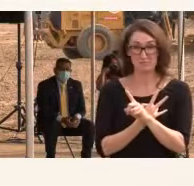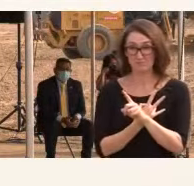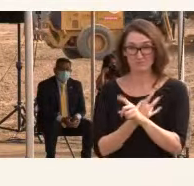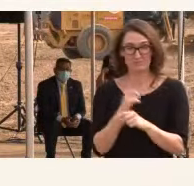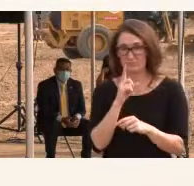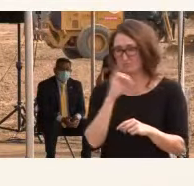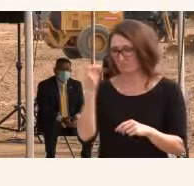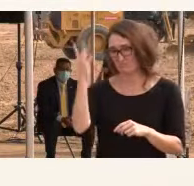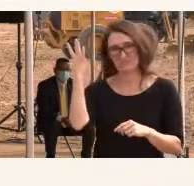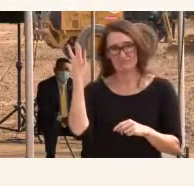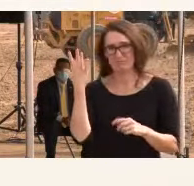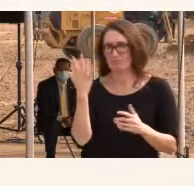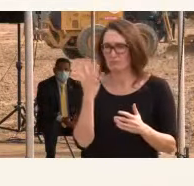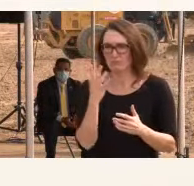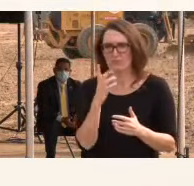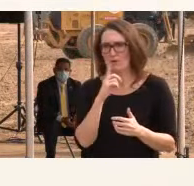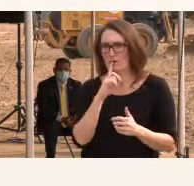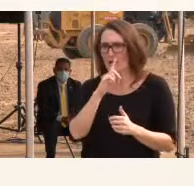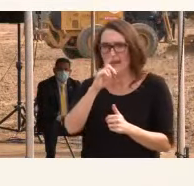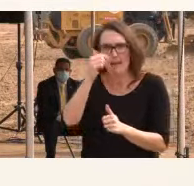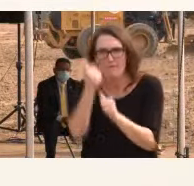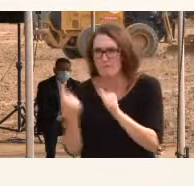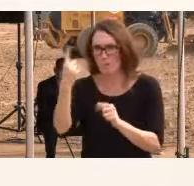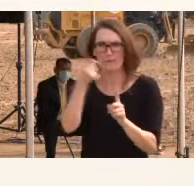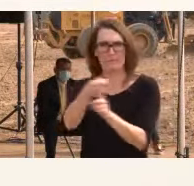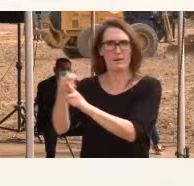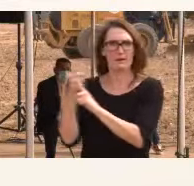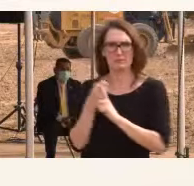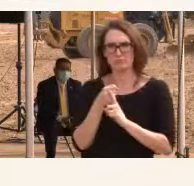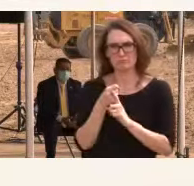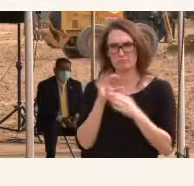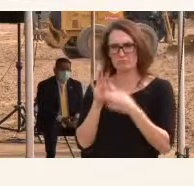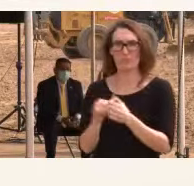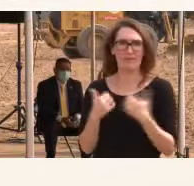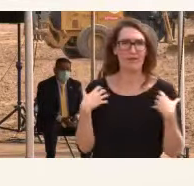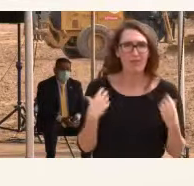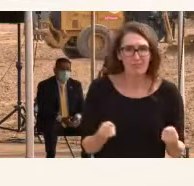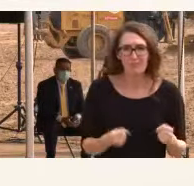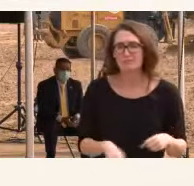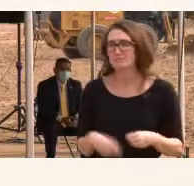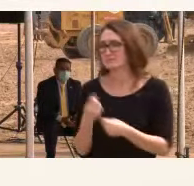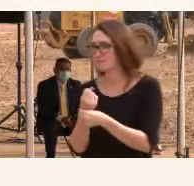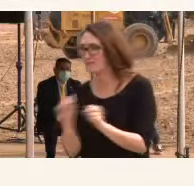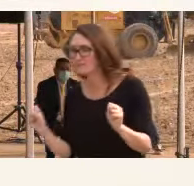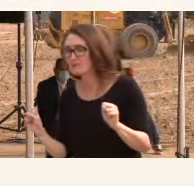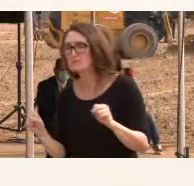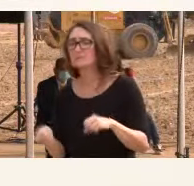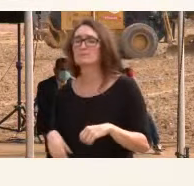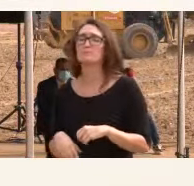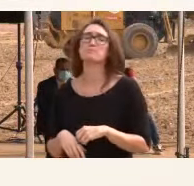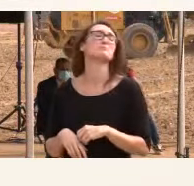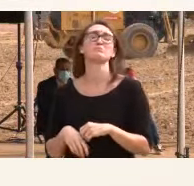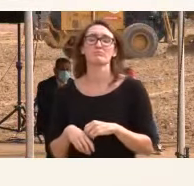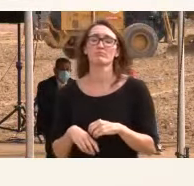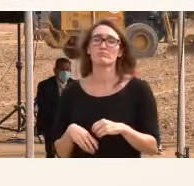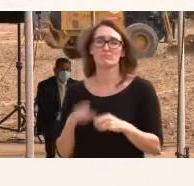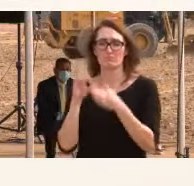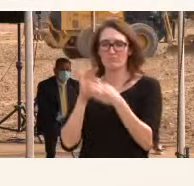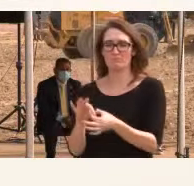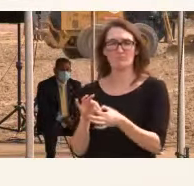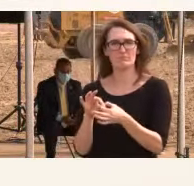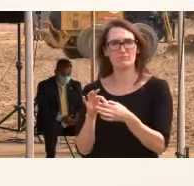rippled across every segment of American life as it relates to our health and our safety, and as it relates to